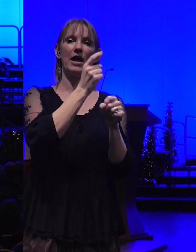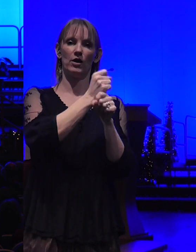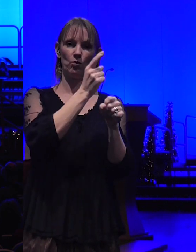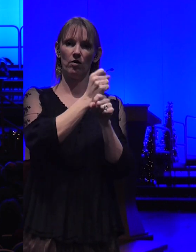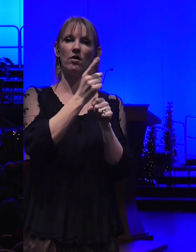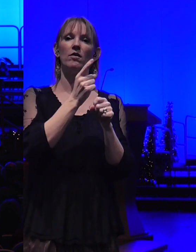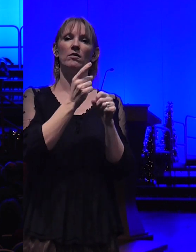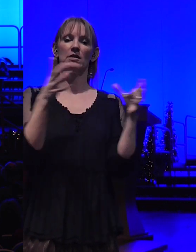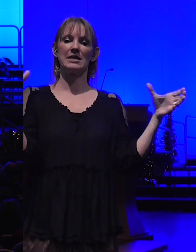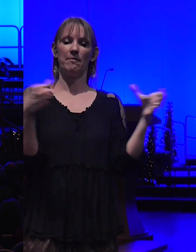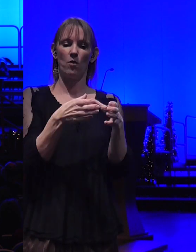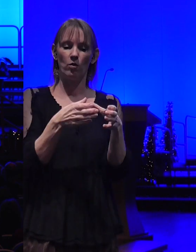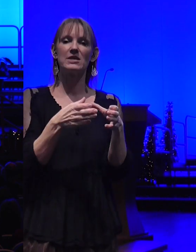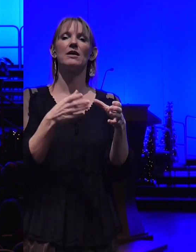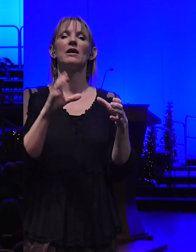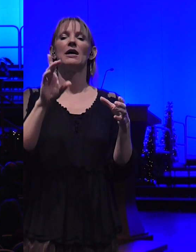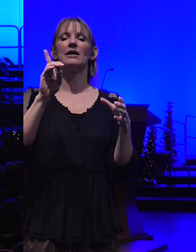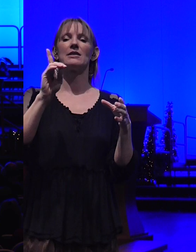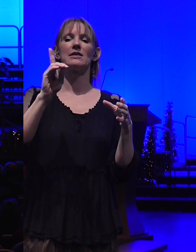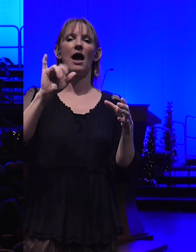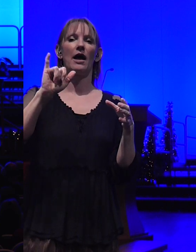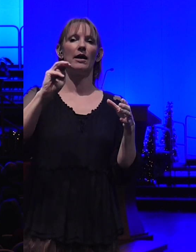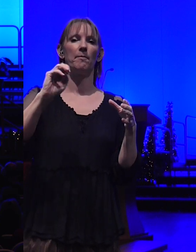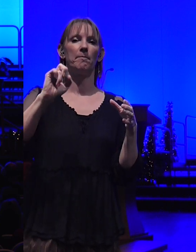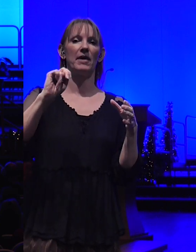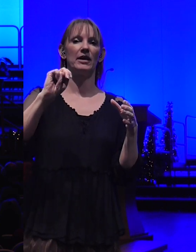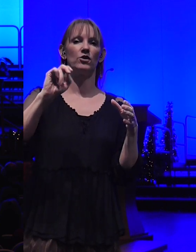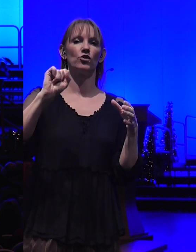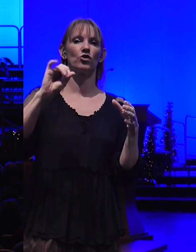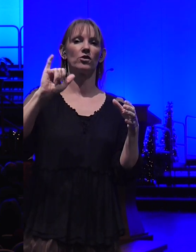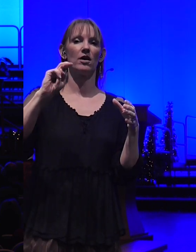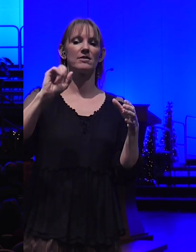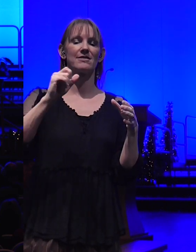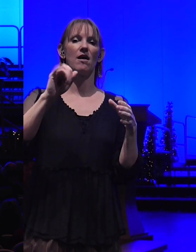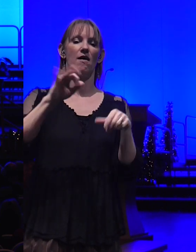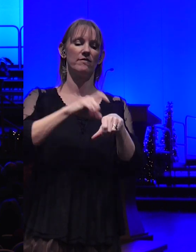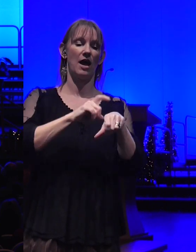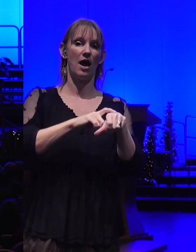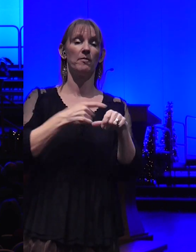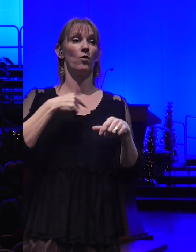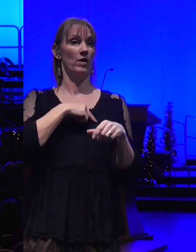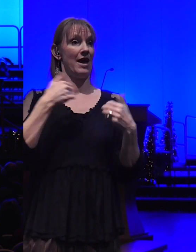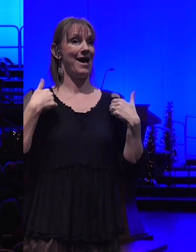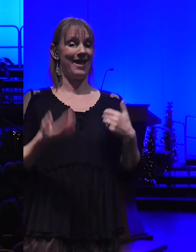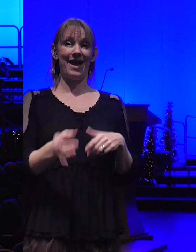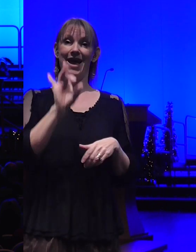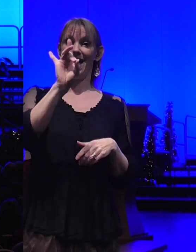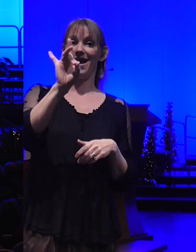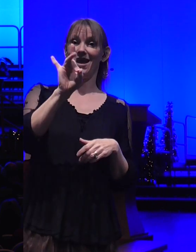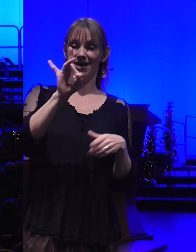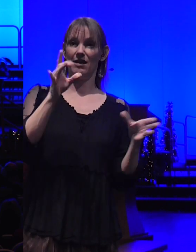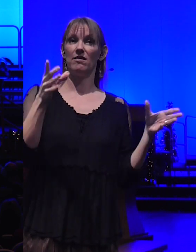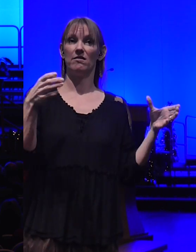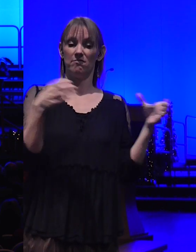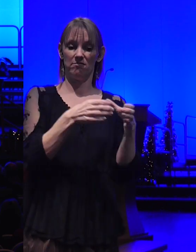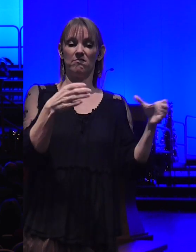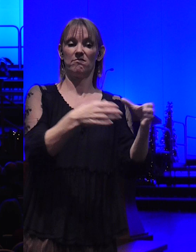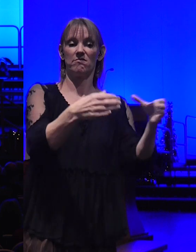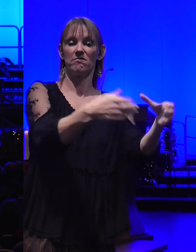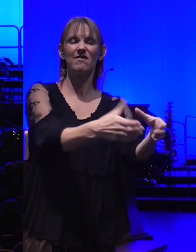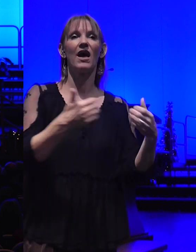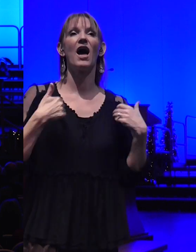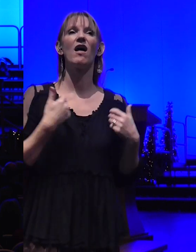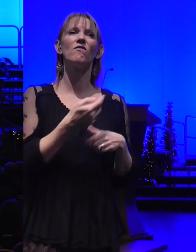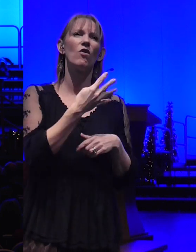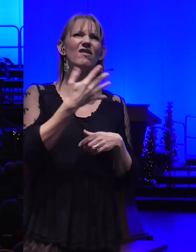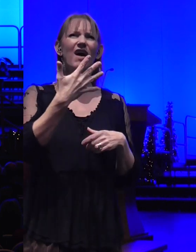of Mind. Maybe some of you old-timers remember that. And we did 8 of them. We would bring in a list of 4 or 5, maybe